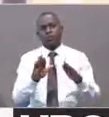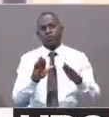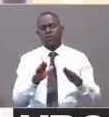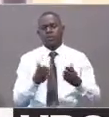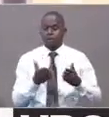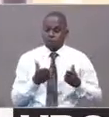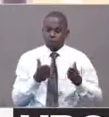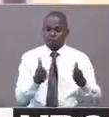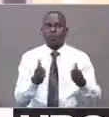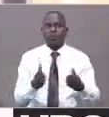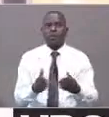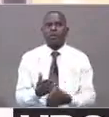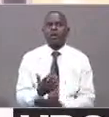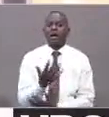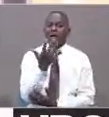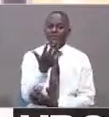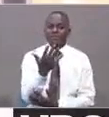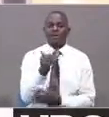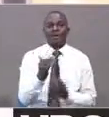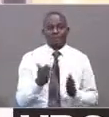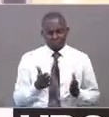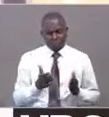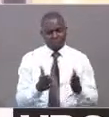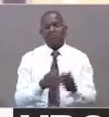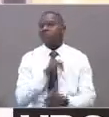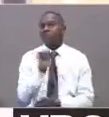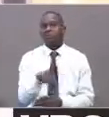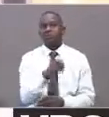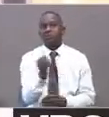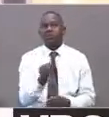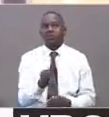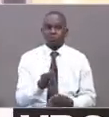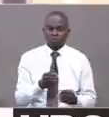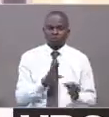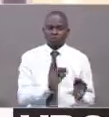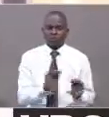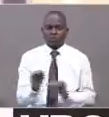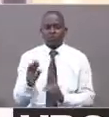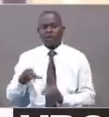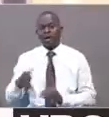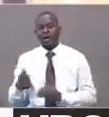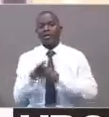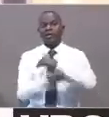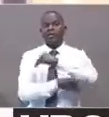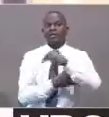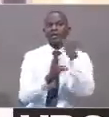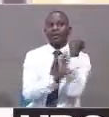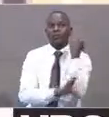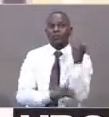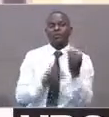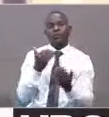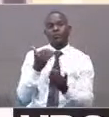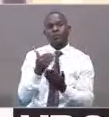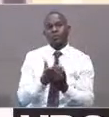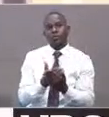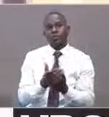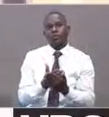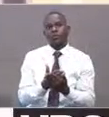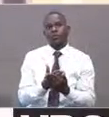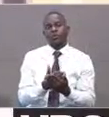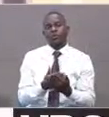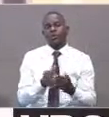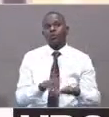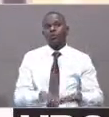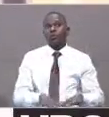district. We have about 5 roads that you cannot go through to another sub-county because of roads, I mean because